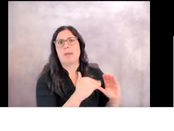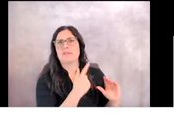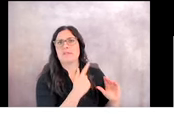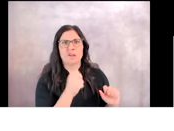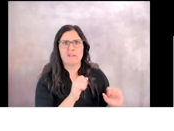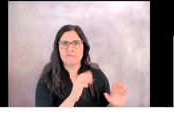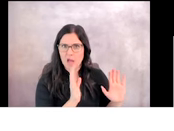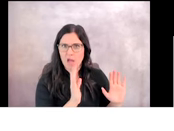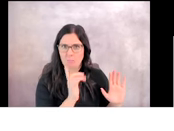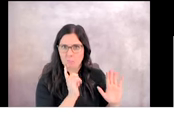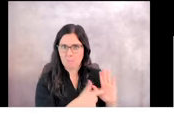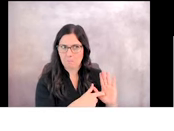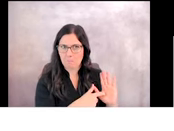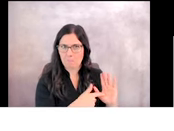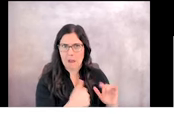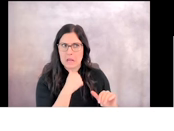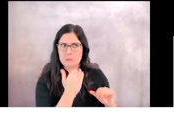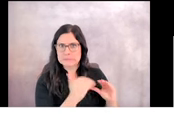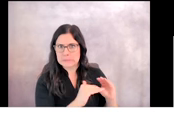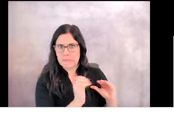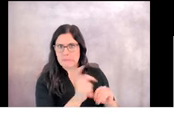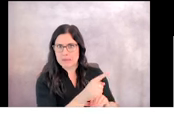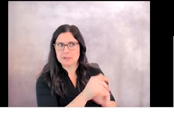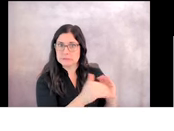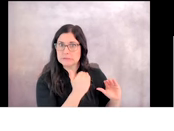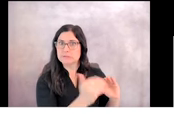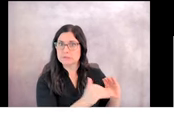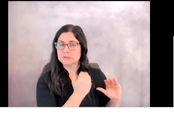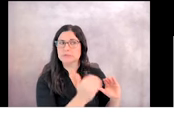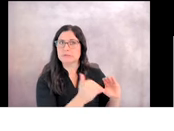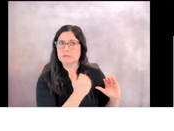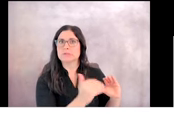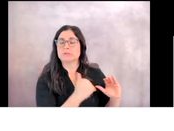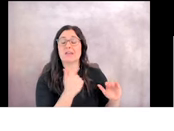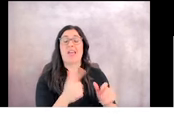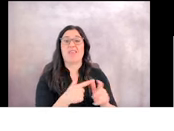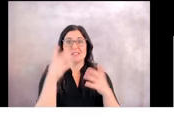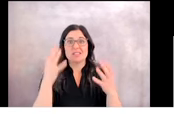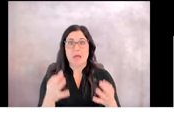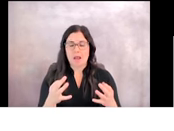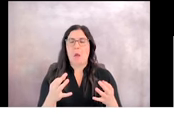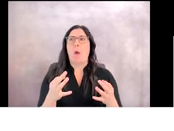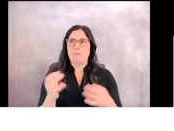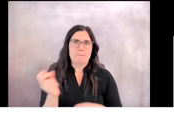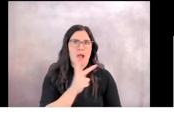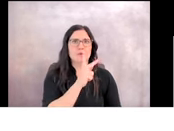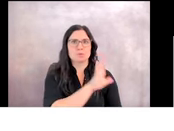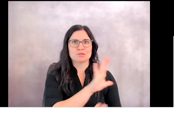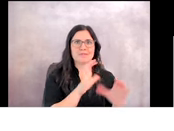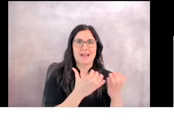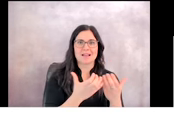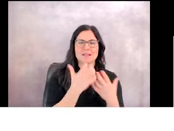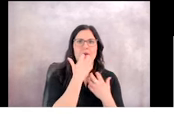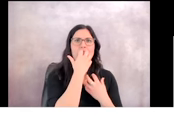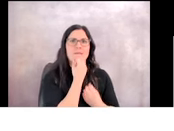up, even though I wasn't responding to her. And then he was back, and it meant a lot to